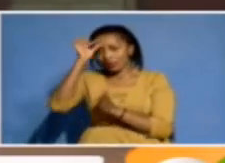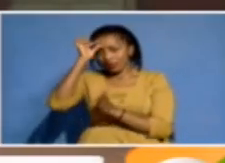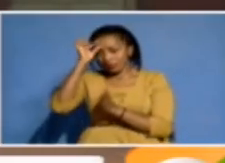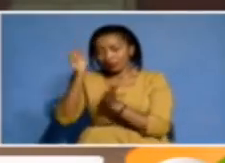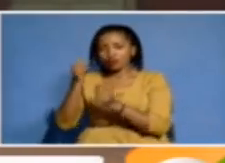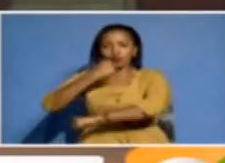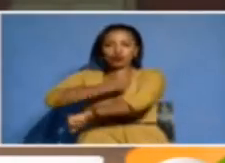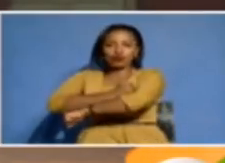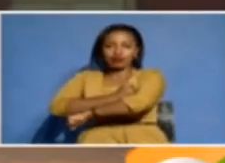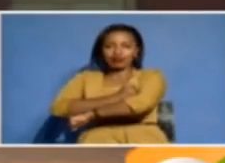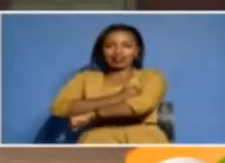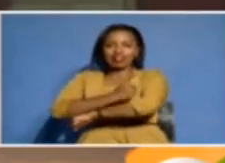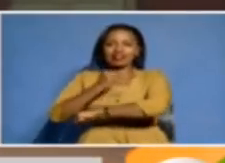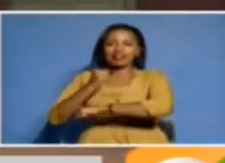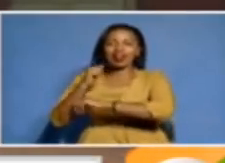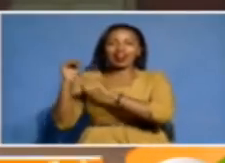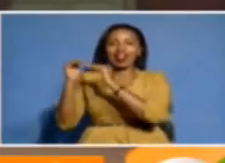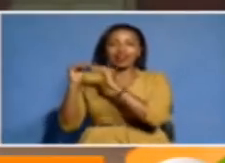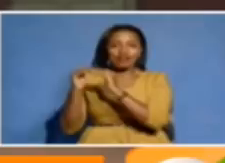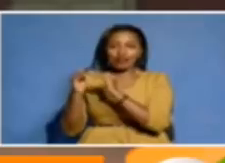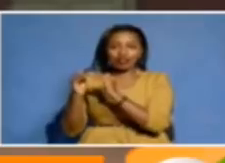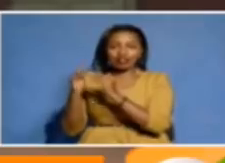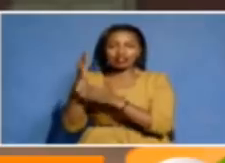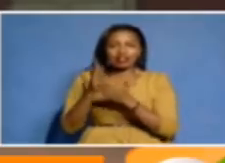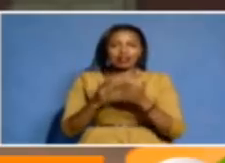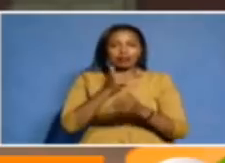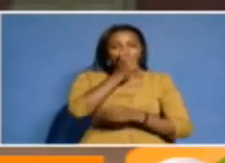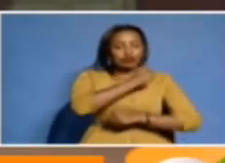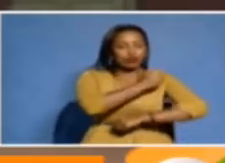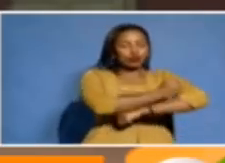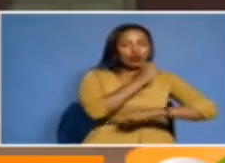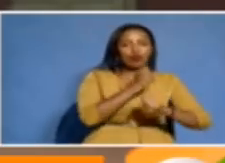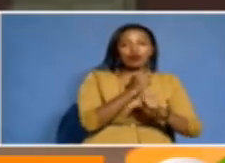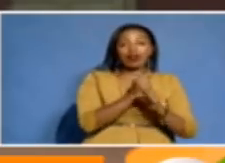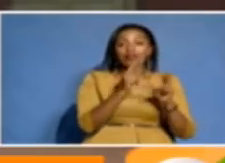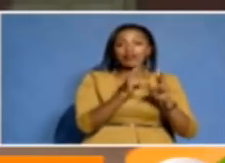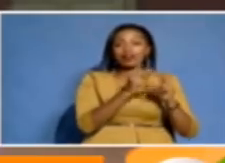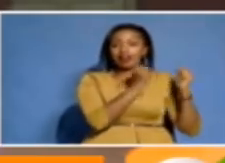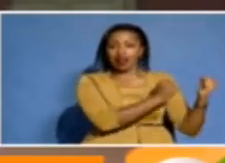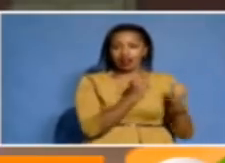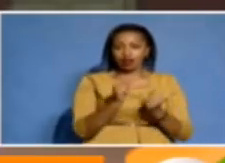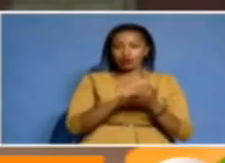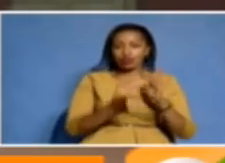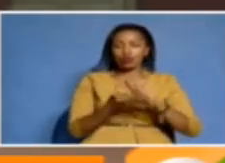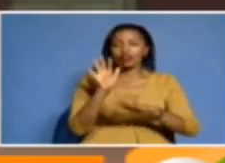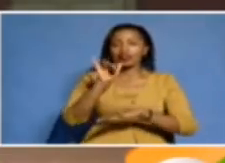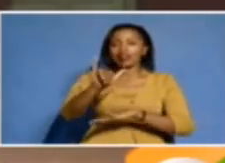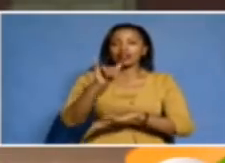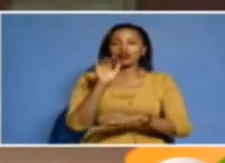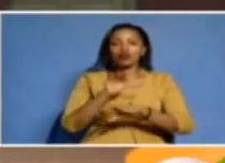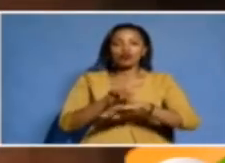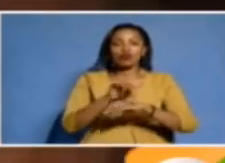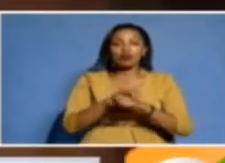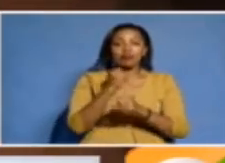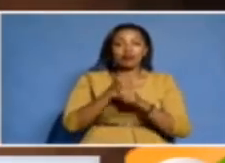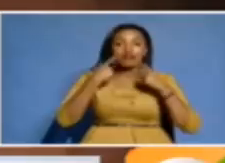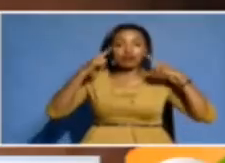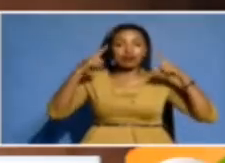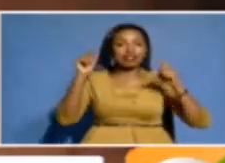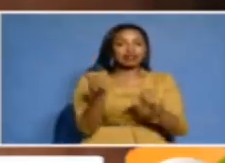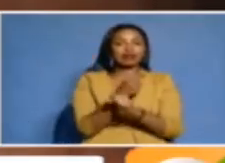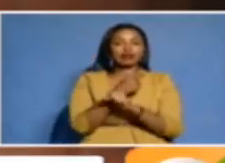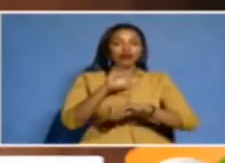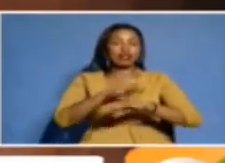in private schools work extra hard because without that good performance, they may not earn a